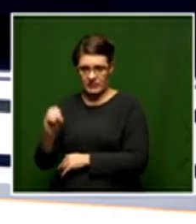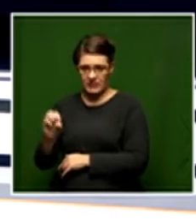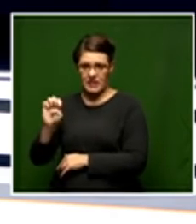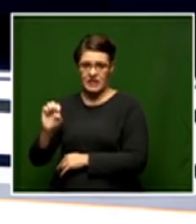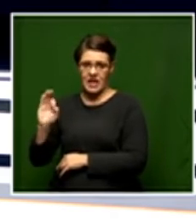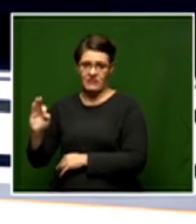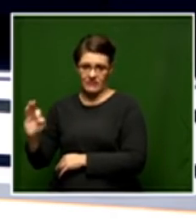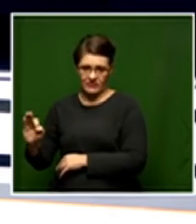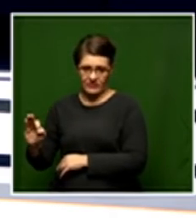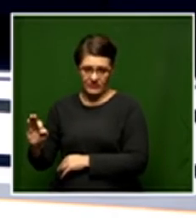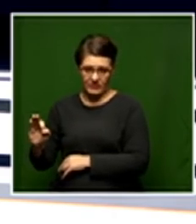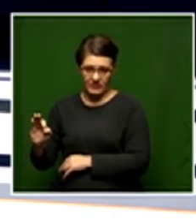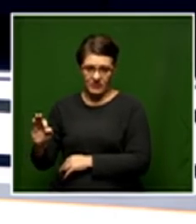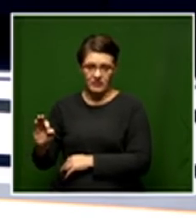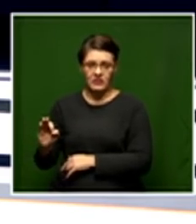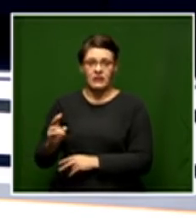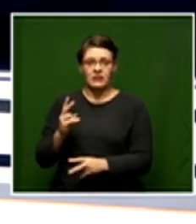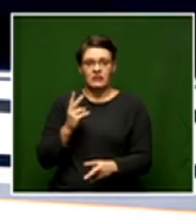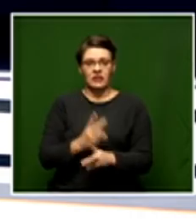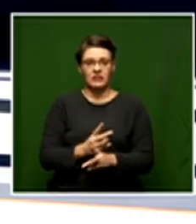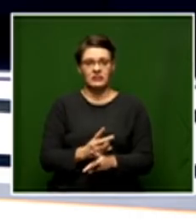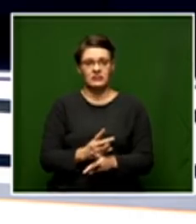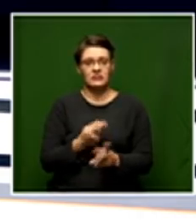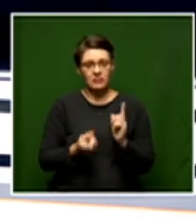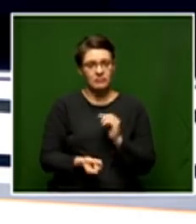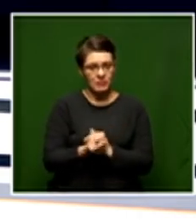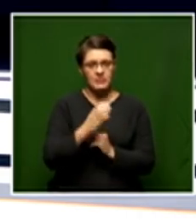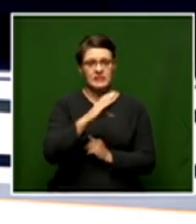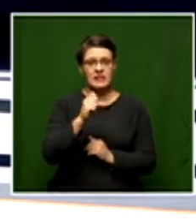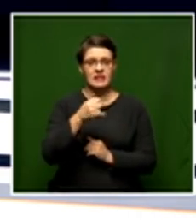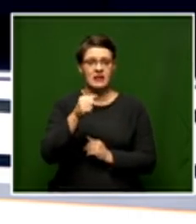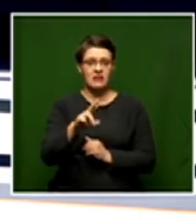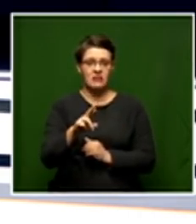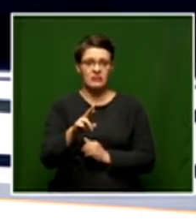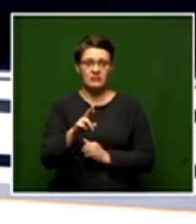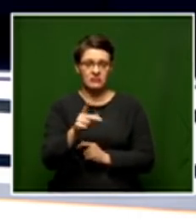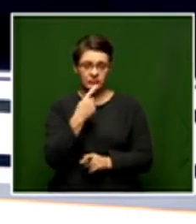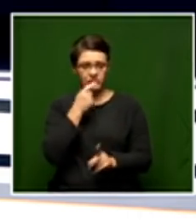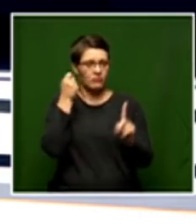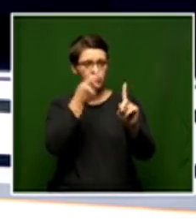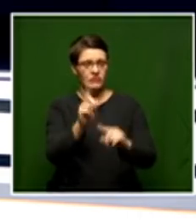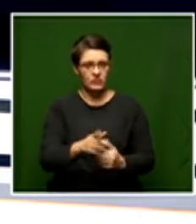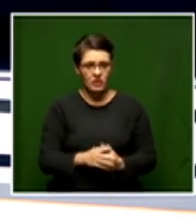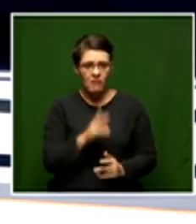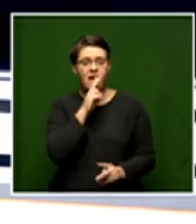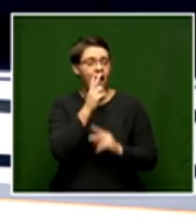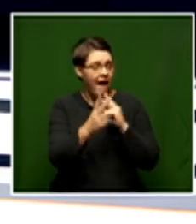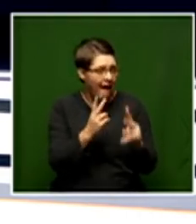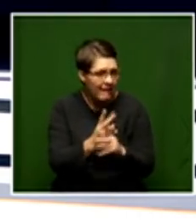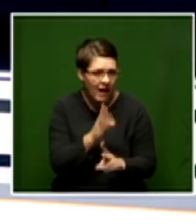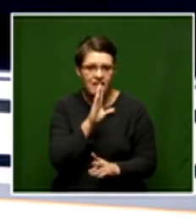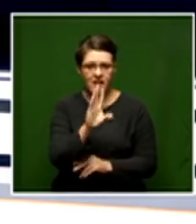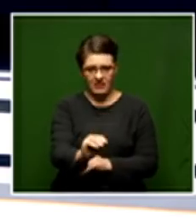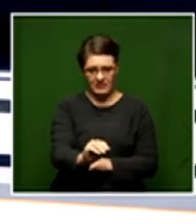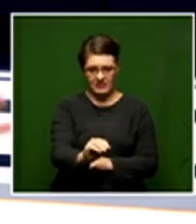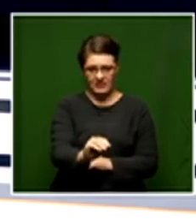the EFF. That, again, we're saying, has just come out from the CSIR, and that's their prediction. I mean, I've asked you this before, and I'm going to ask you again.